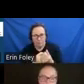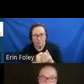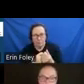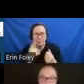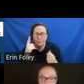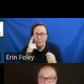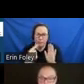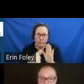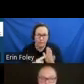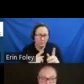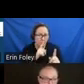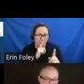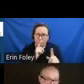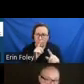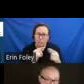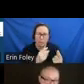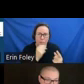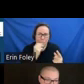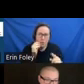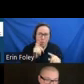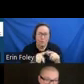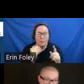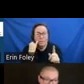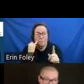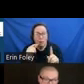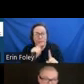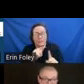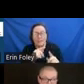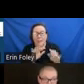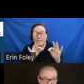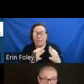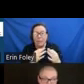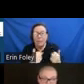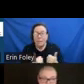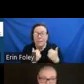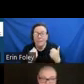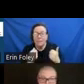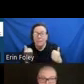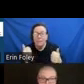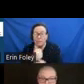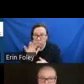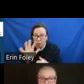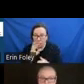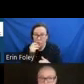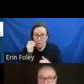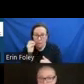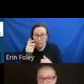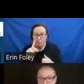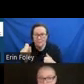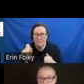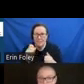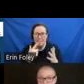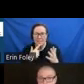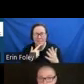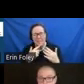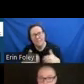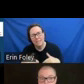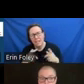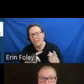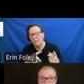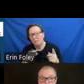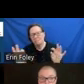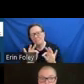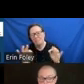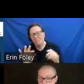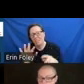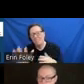for example, let's say your family member is living at home with you and DDS says, Johnny only needs 5 hours